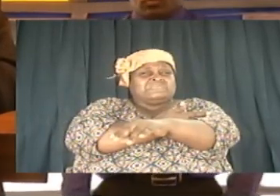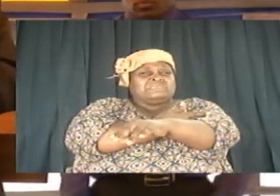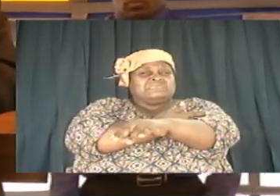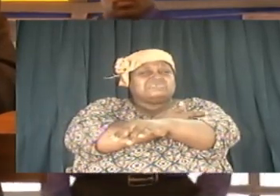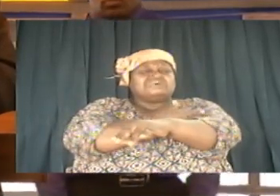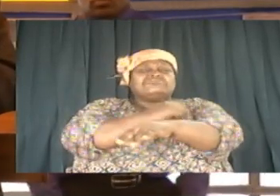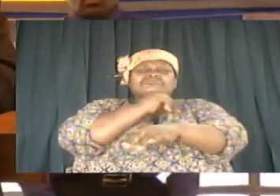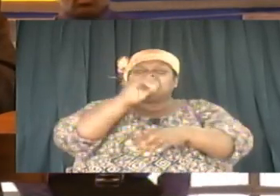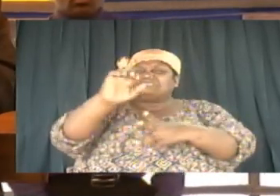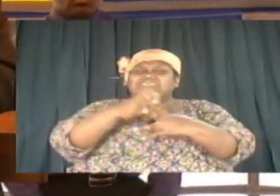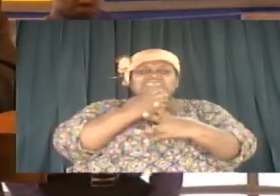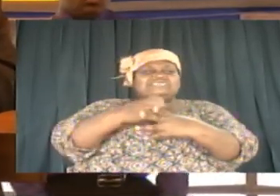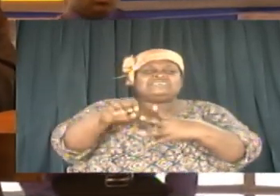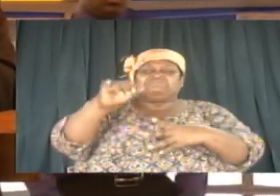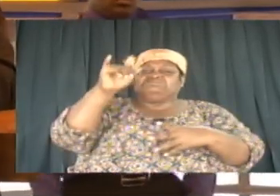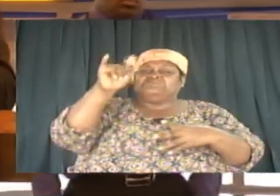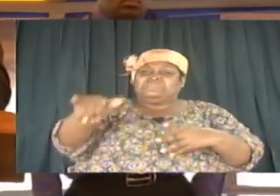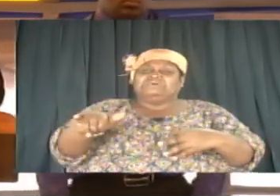can touch you.